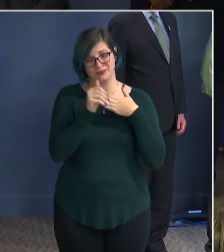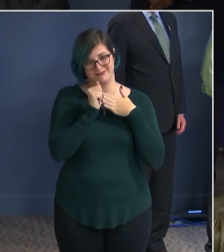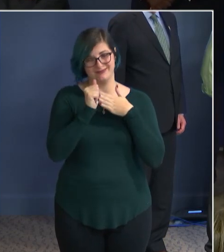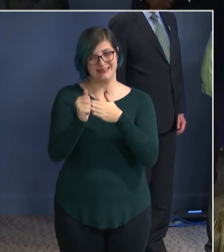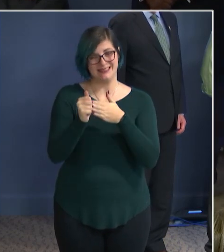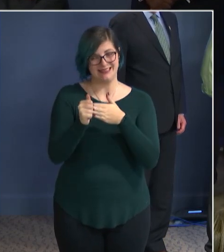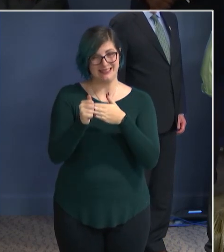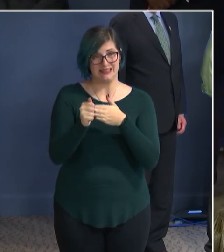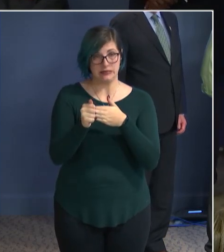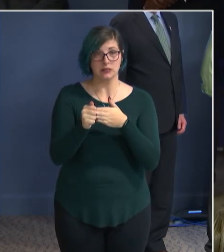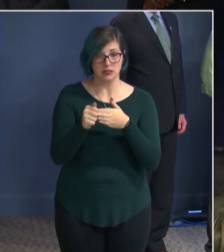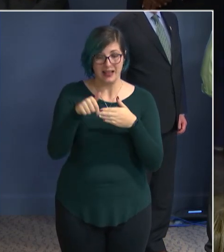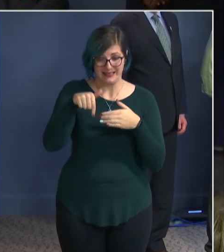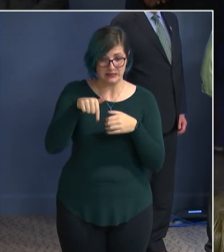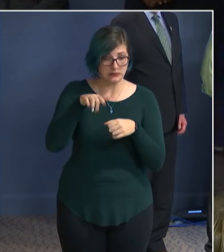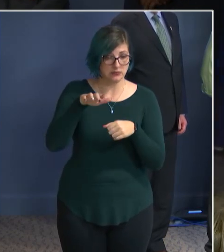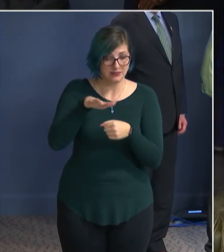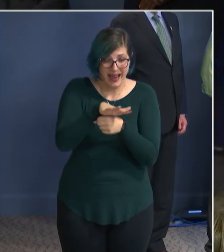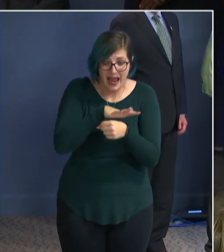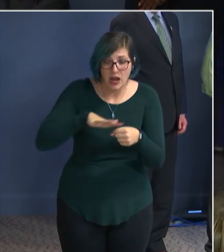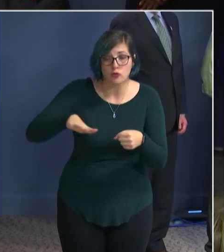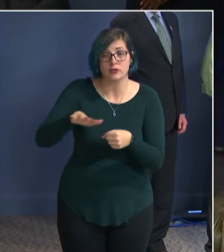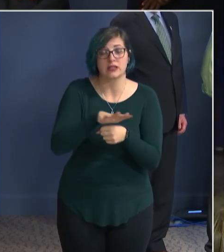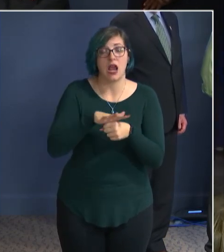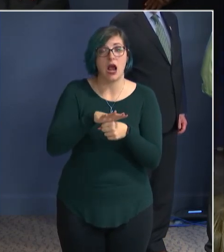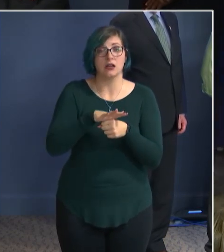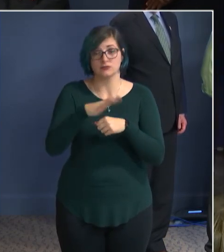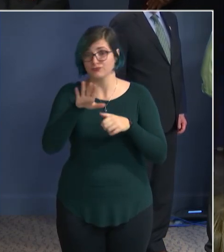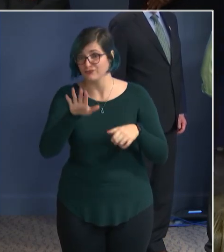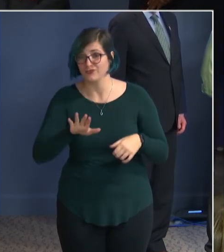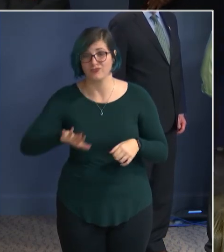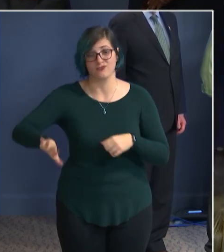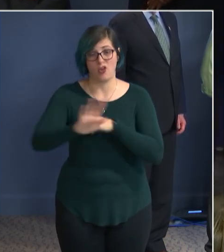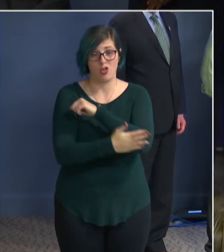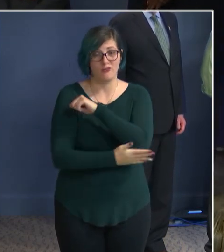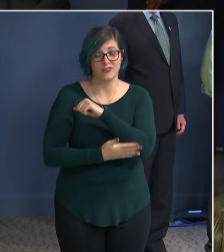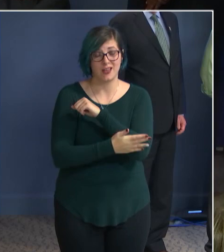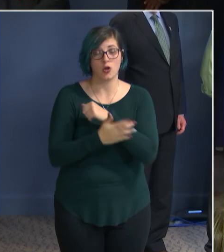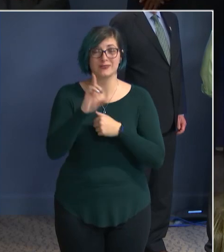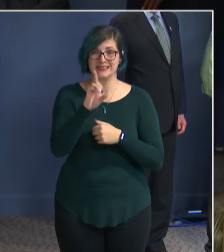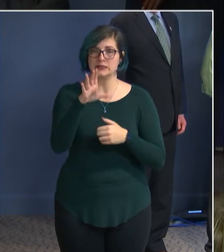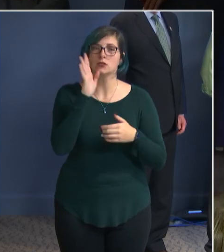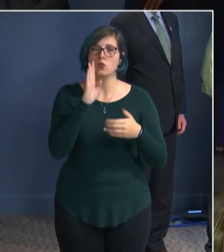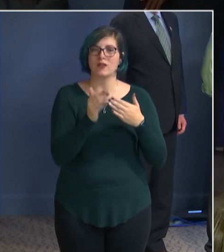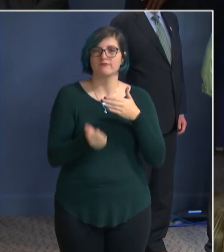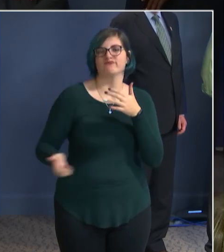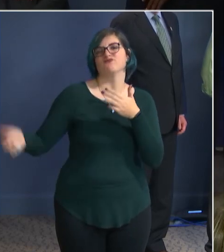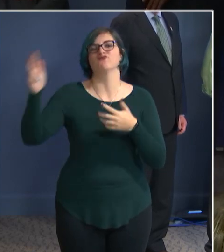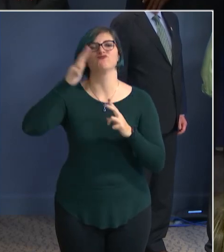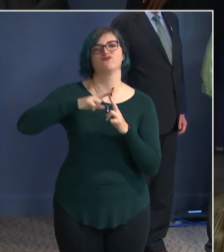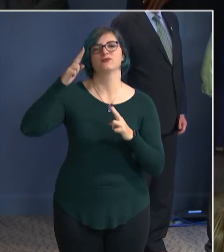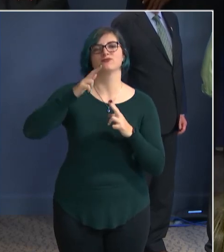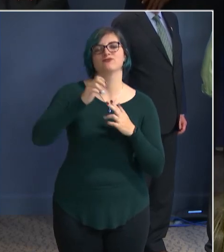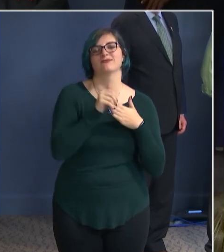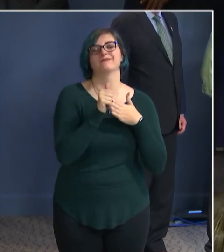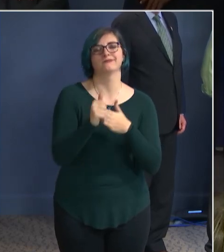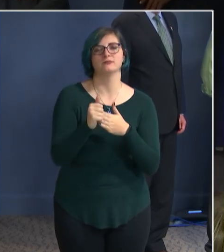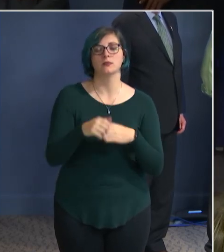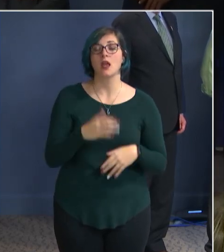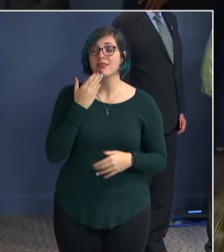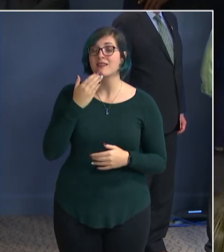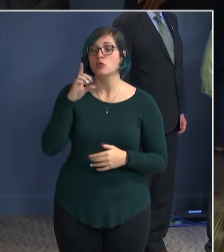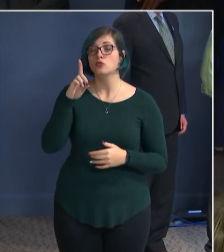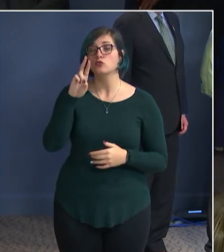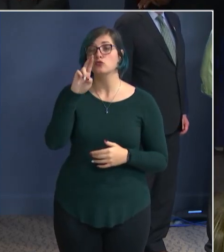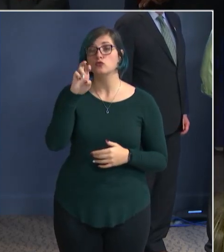throughout this region and nation in our investments in affordable housing. I also want to thank Drew Hubbard for stepping up